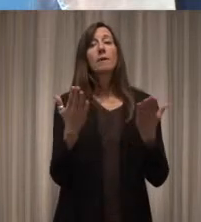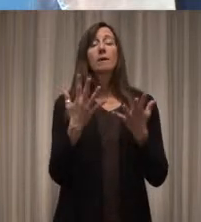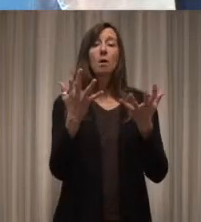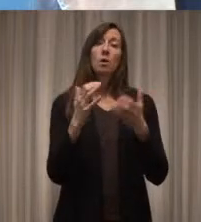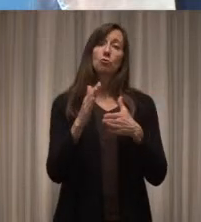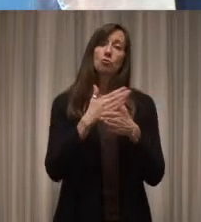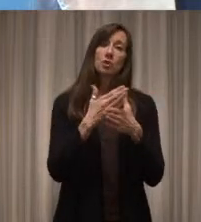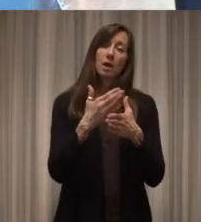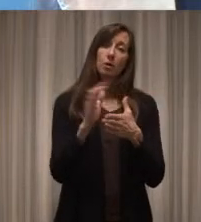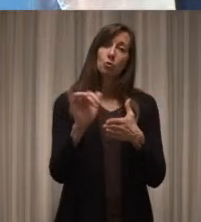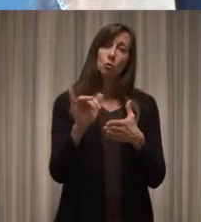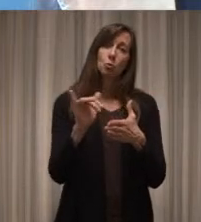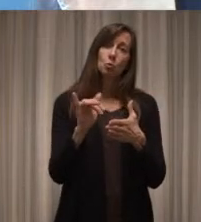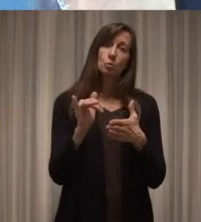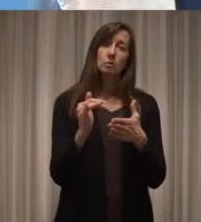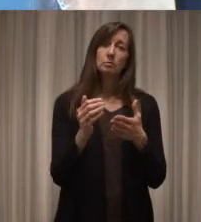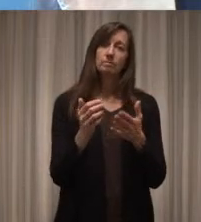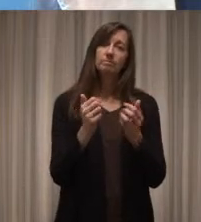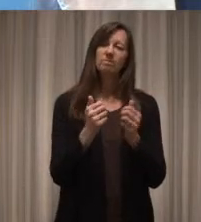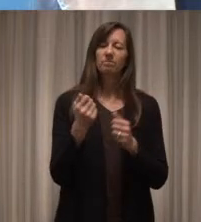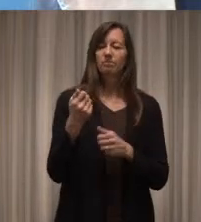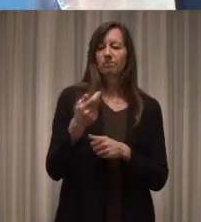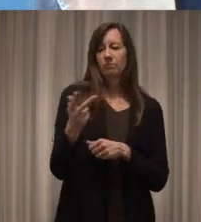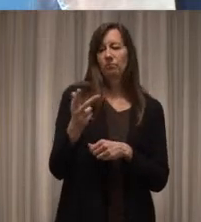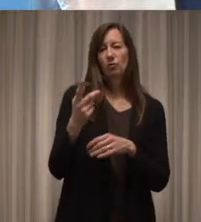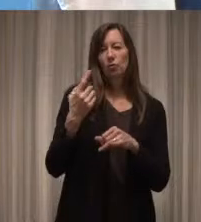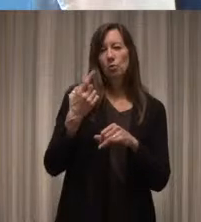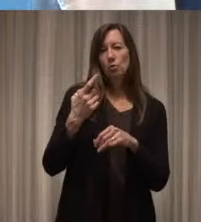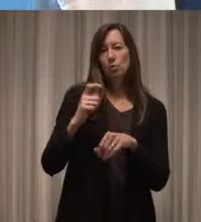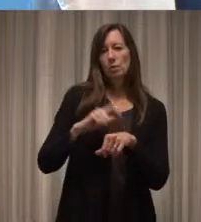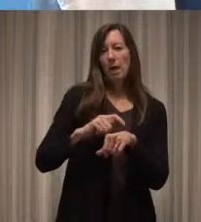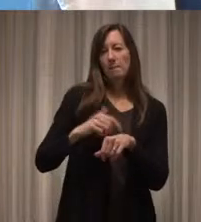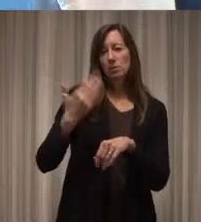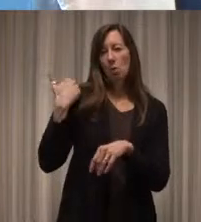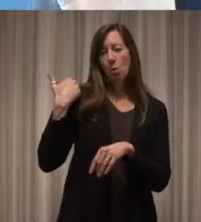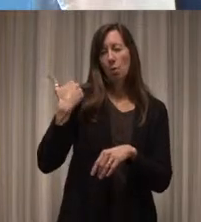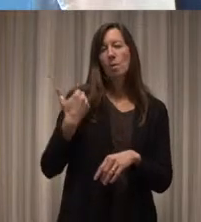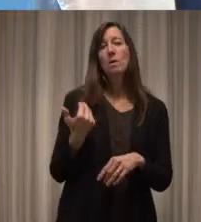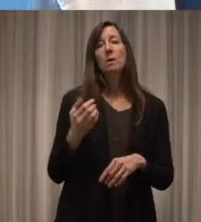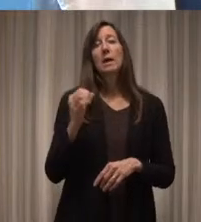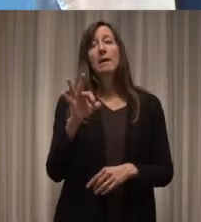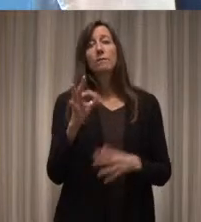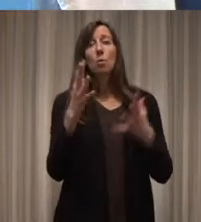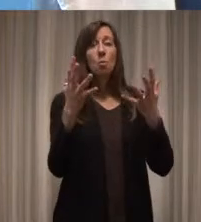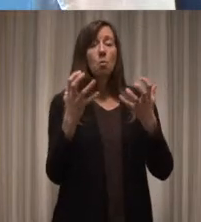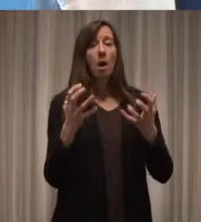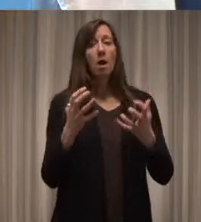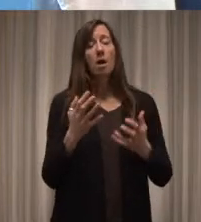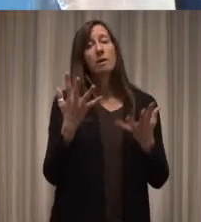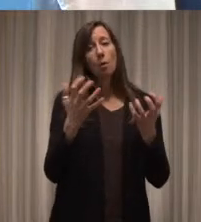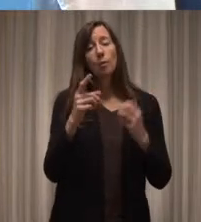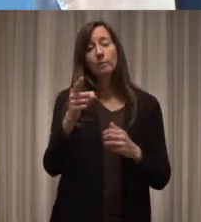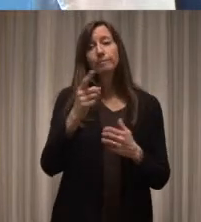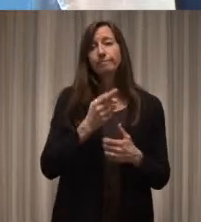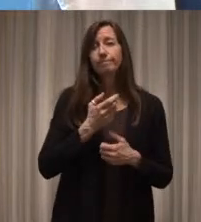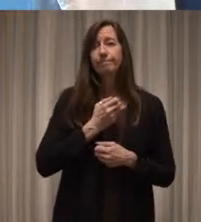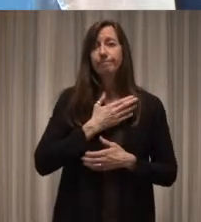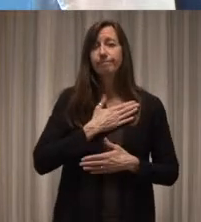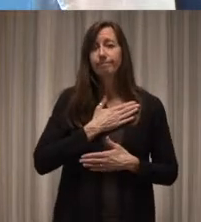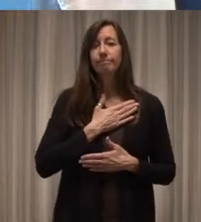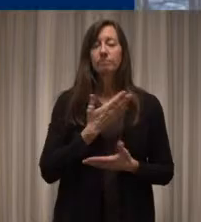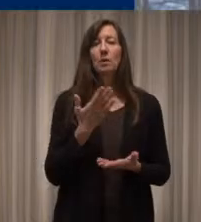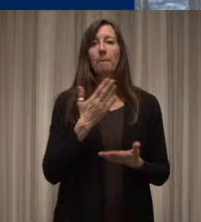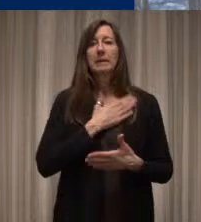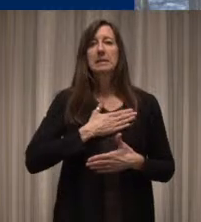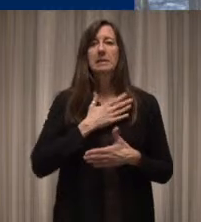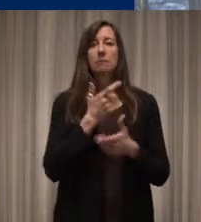few times, if you are able and interested, would love for you to tune in next Tuesday, February 16th. I'll be